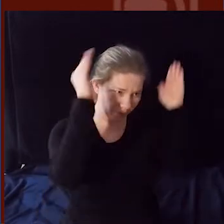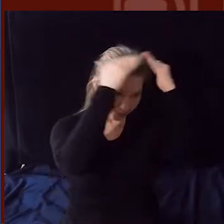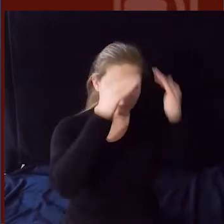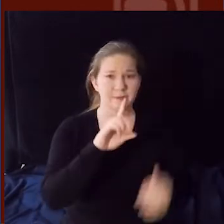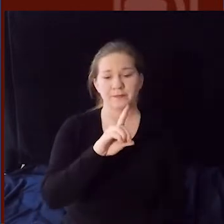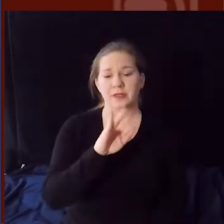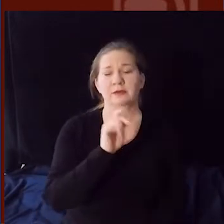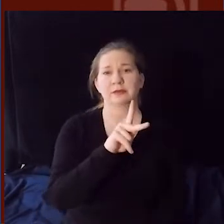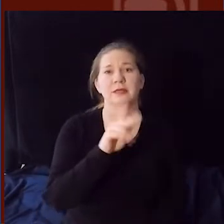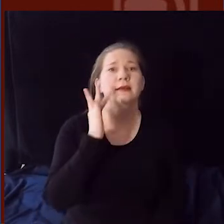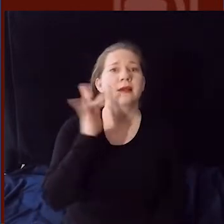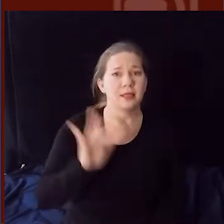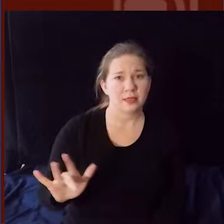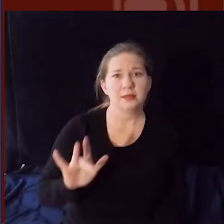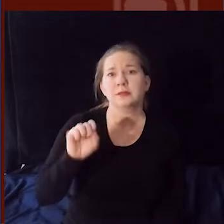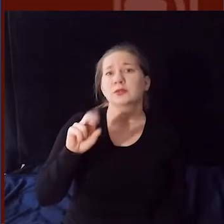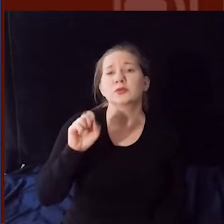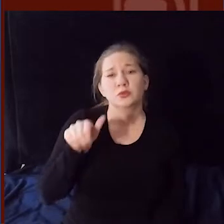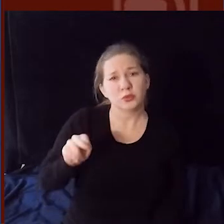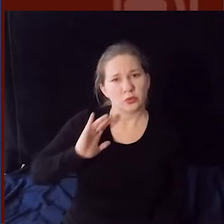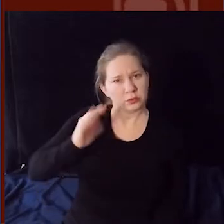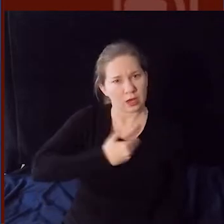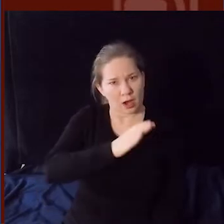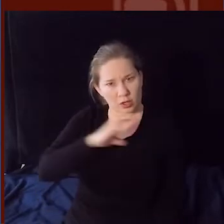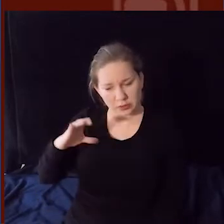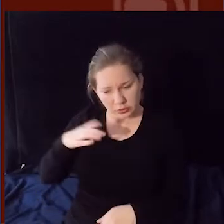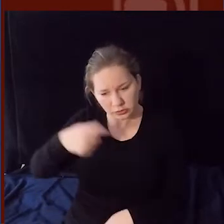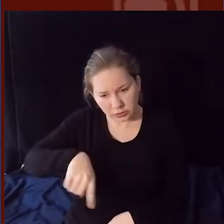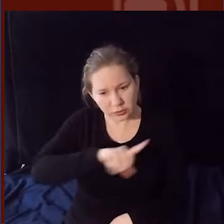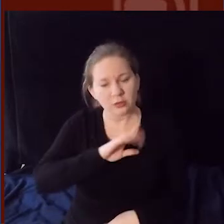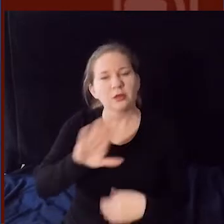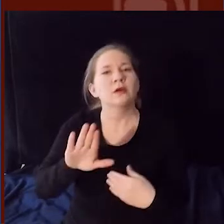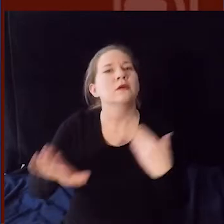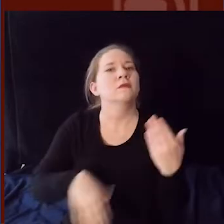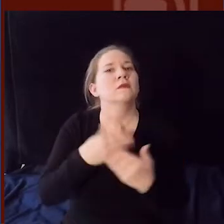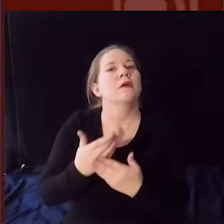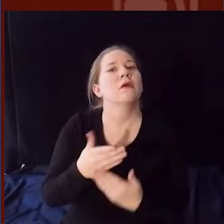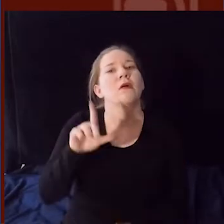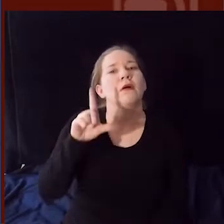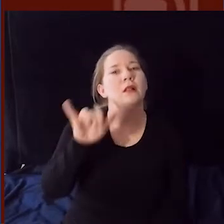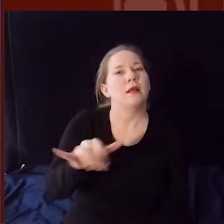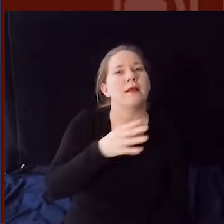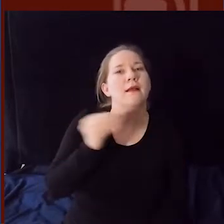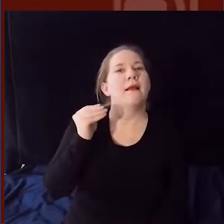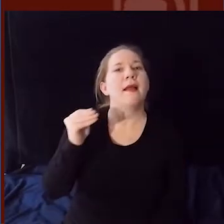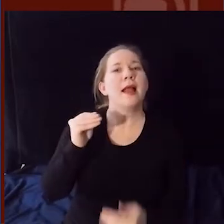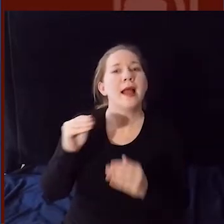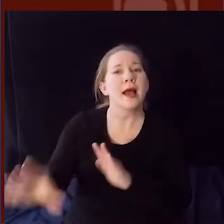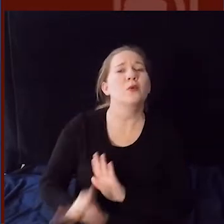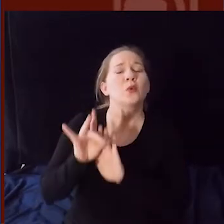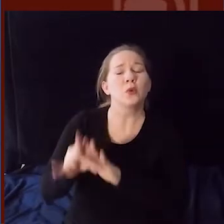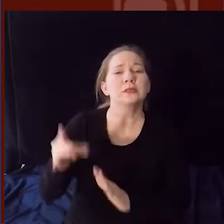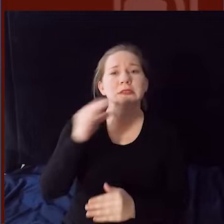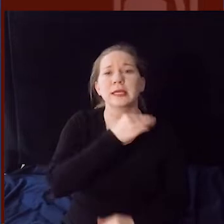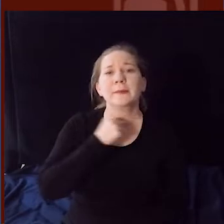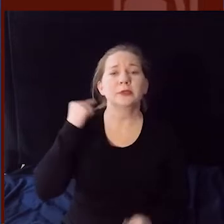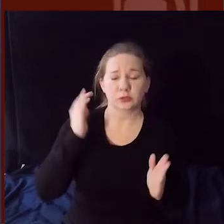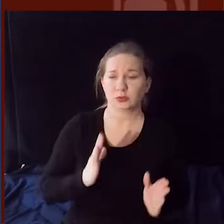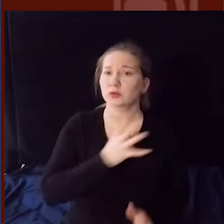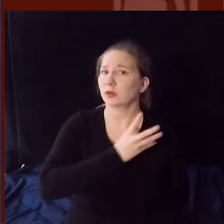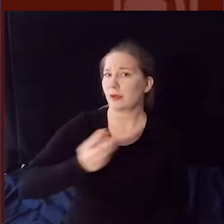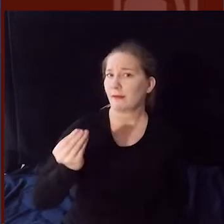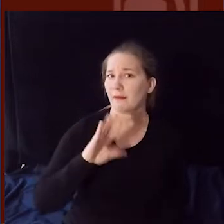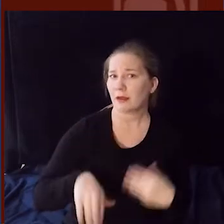Dick, Liz, and Susan, our clergy, for all lay and ordained ministers, and for all who seek you in the community of the